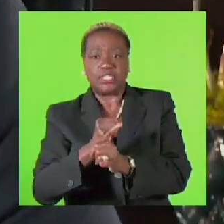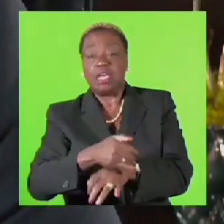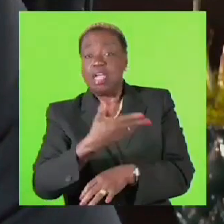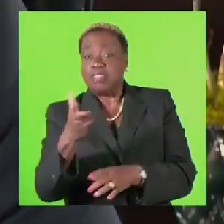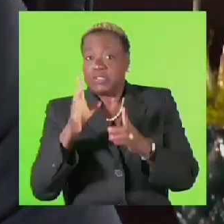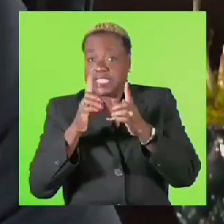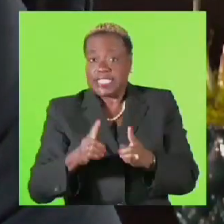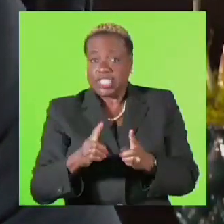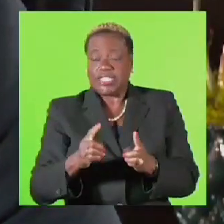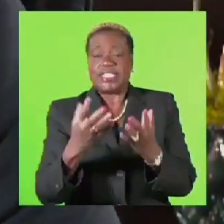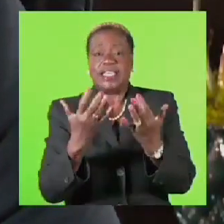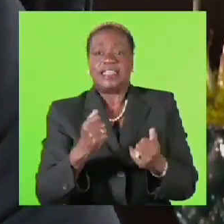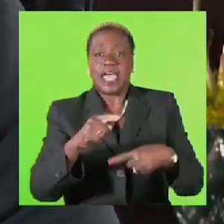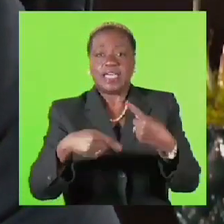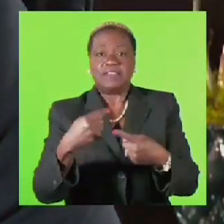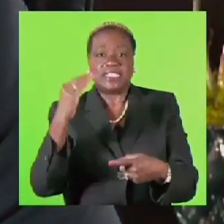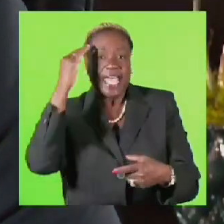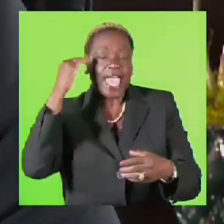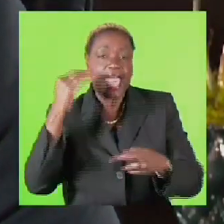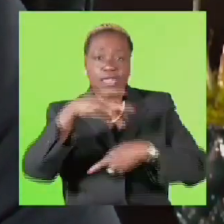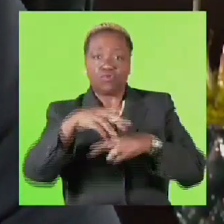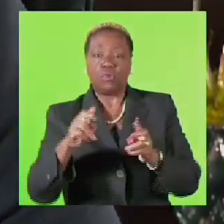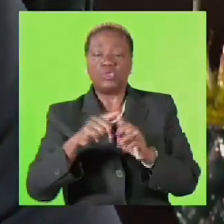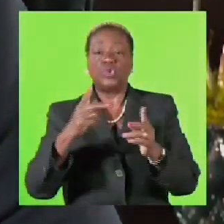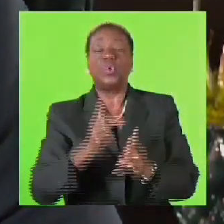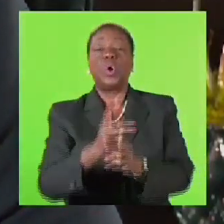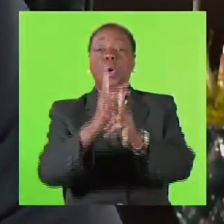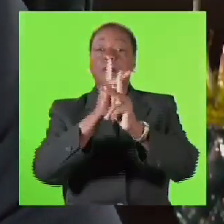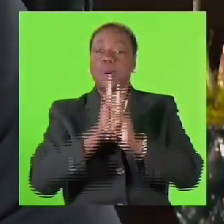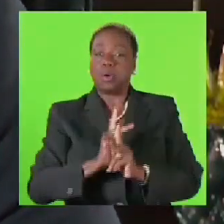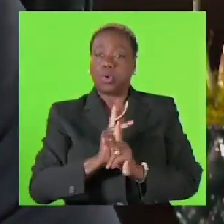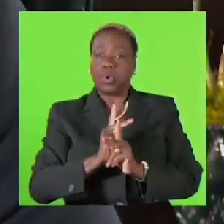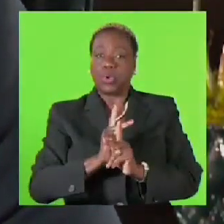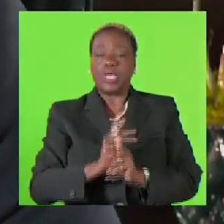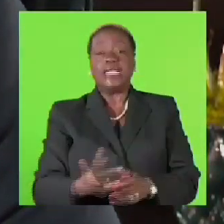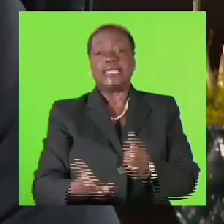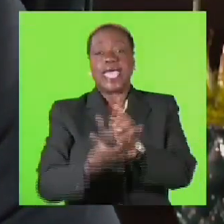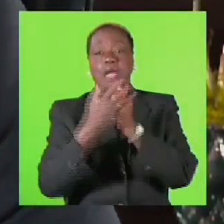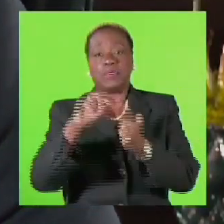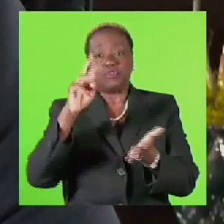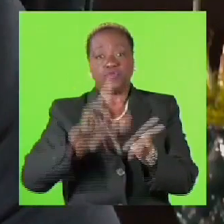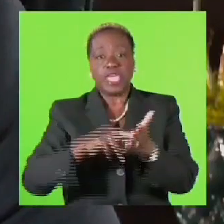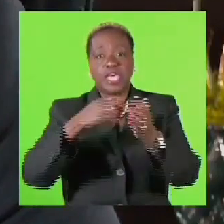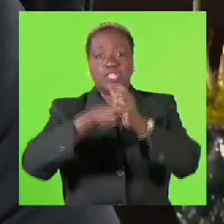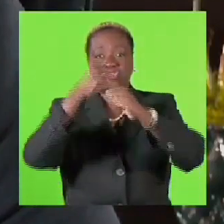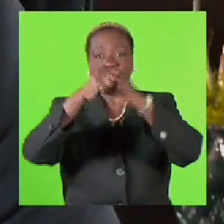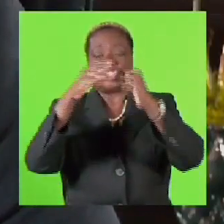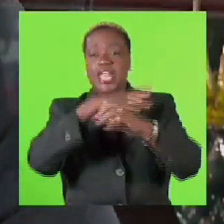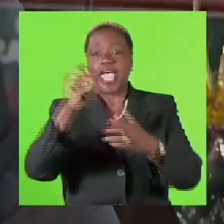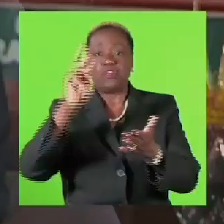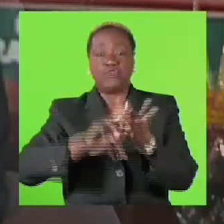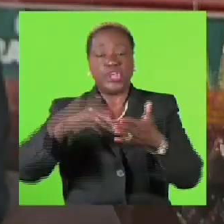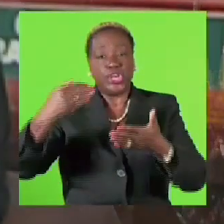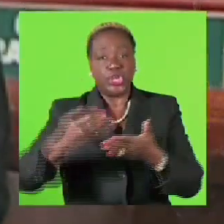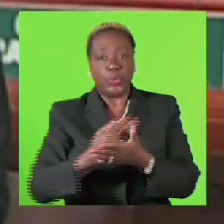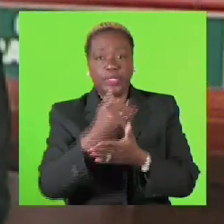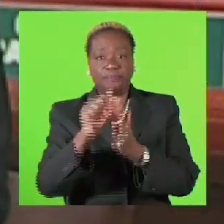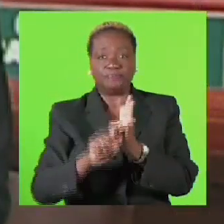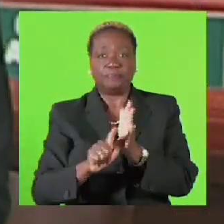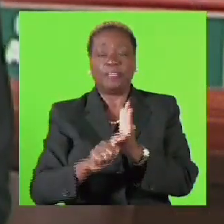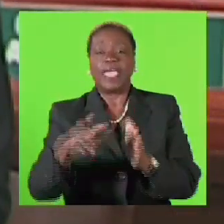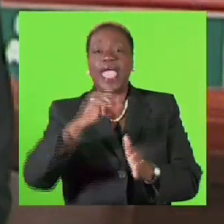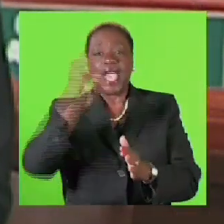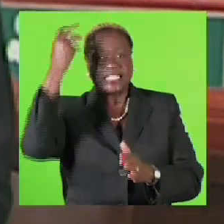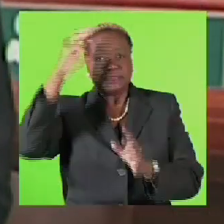decisions now give us the headroom to borrow, to help with reconstruction and renewal. As